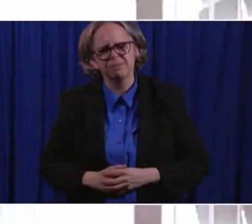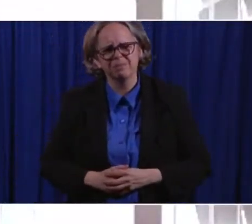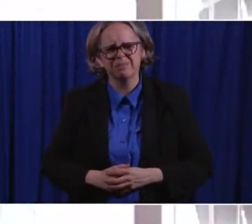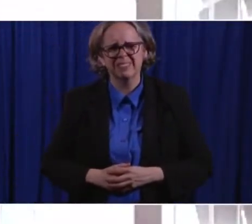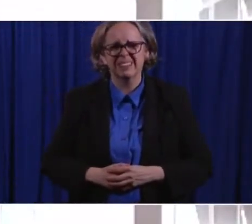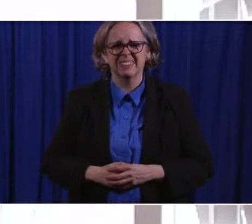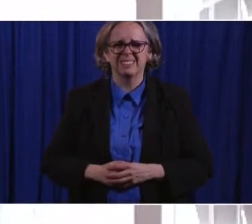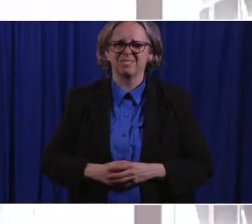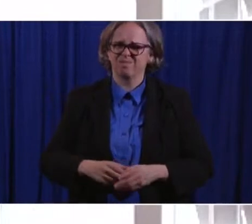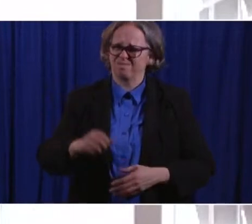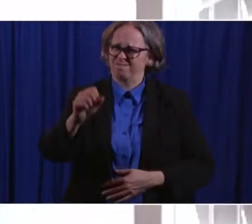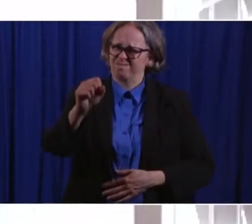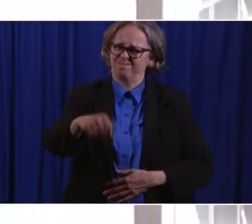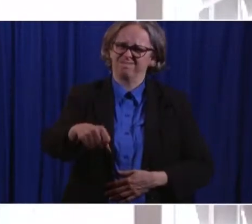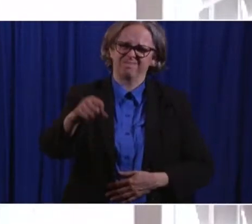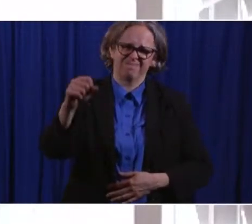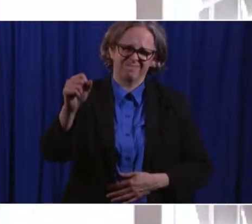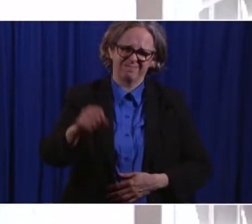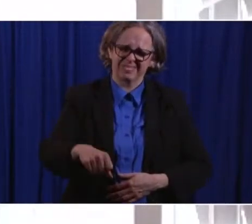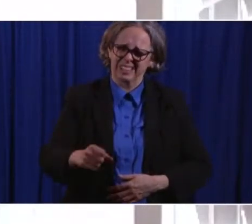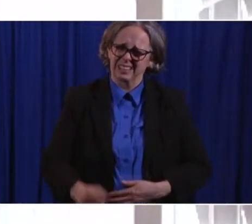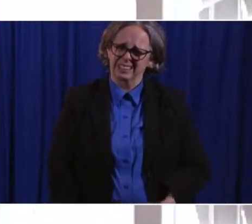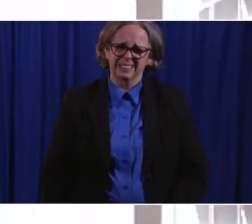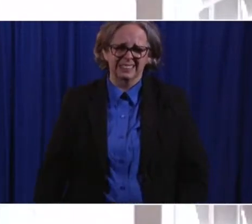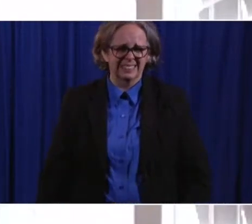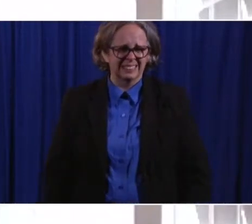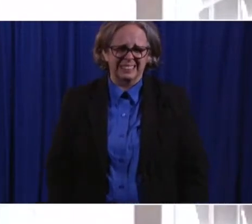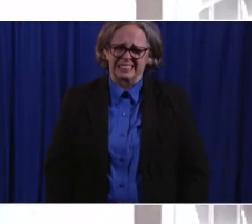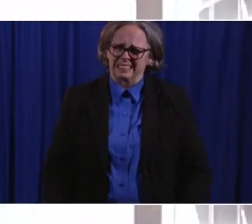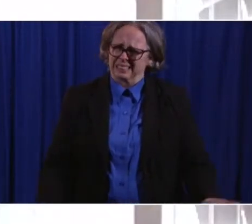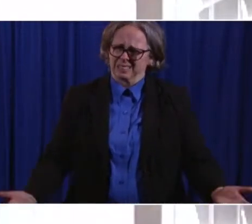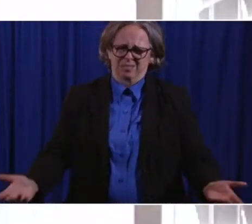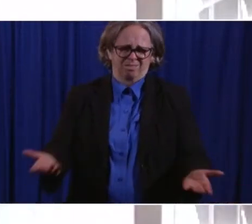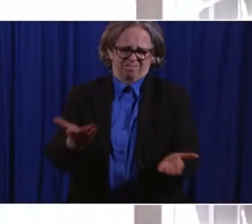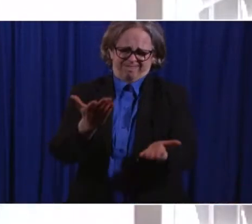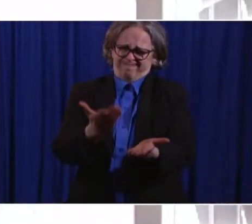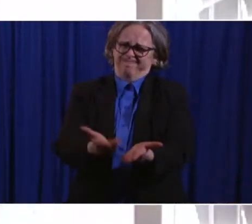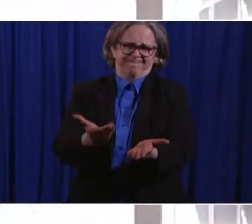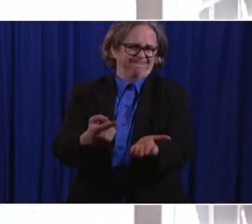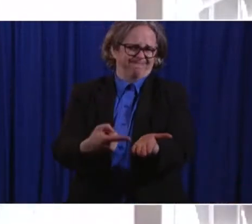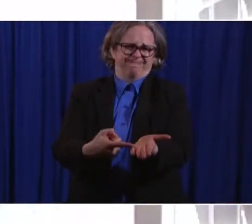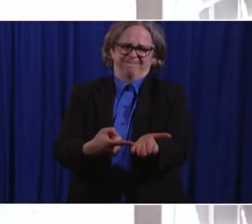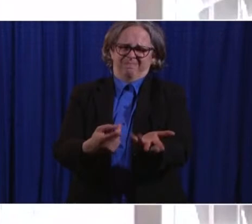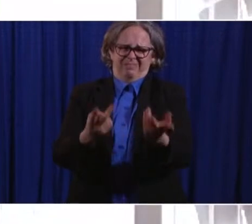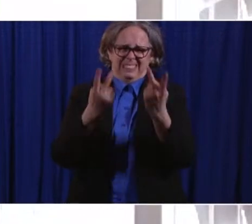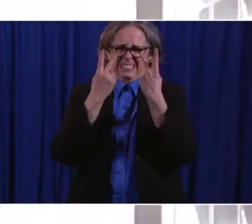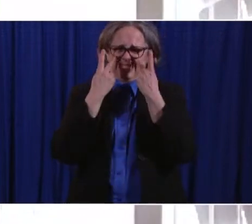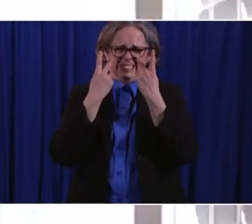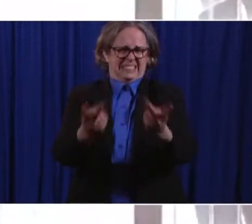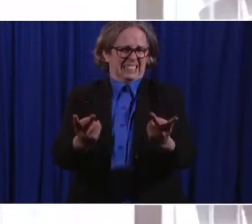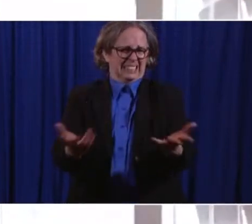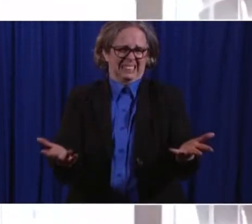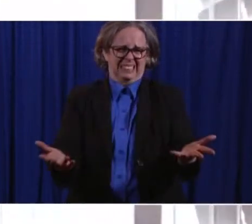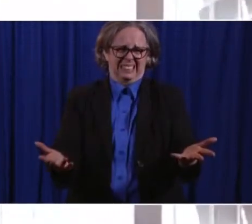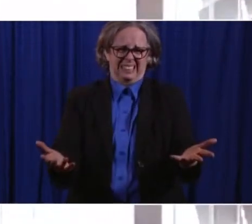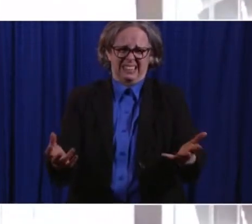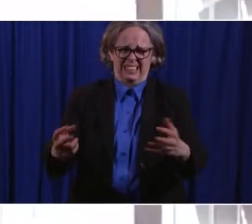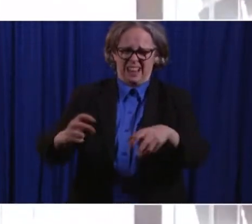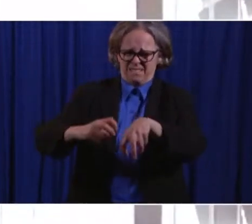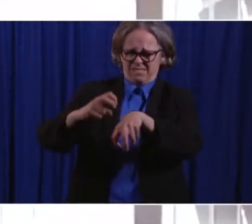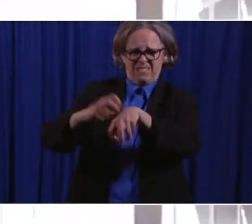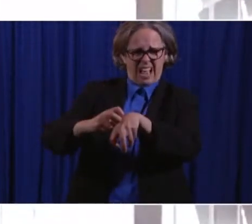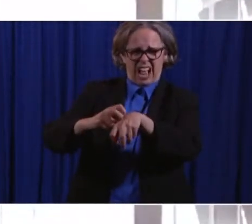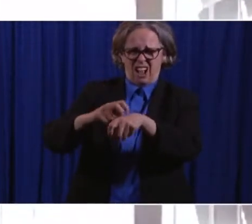April, it's clear that Ohio and the nation are enduring yet another wave of COVID-19.